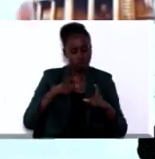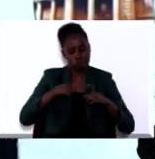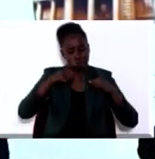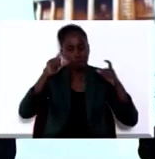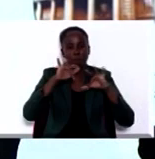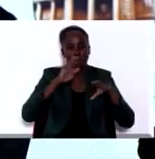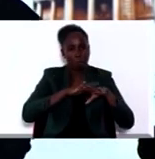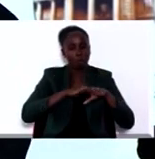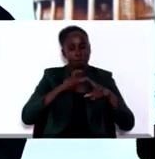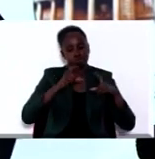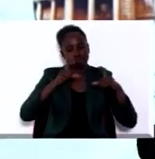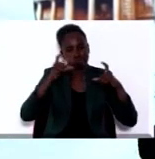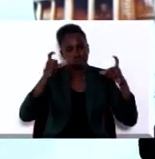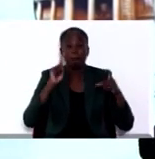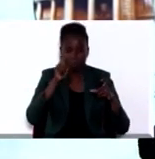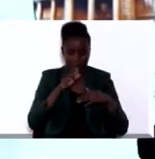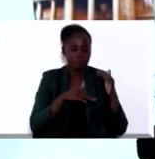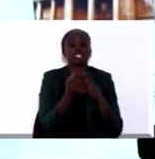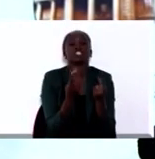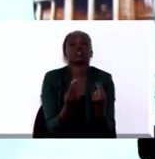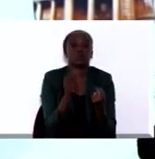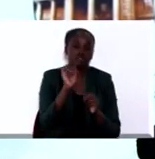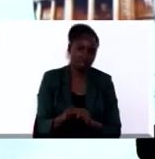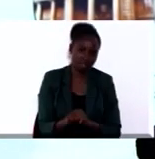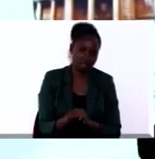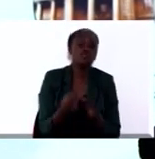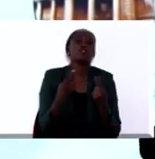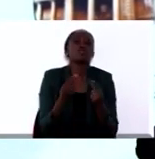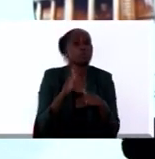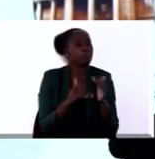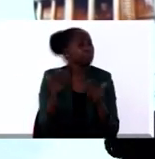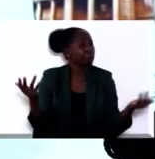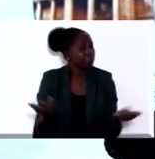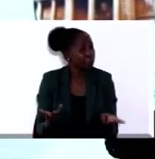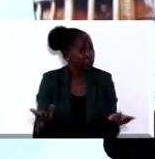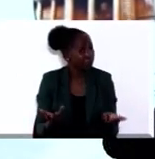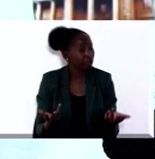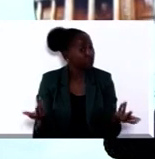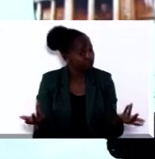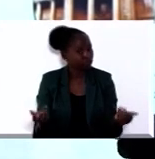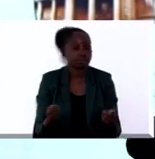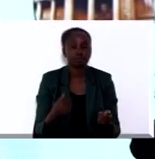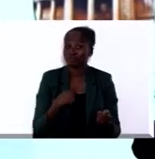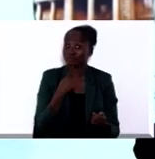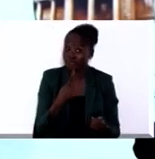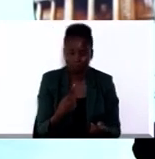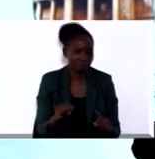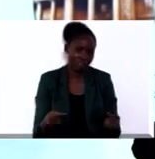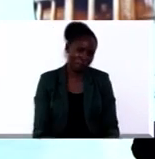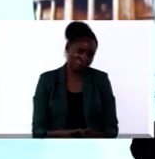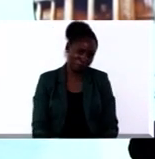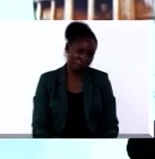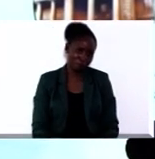but we must also build new ones. Where are we building these new hospitals? I will not say.